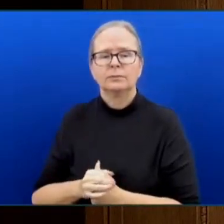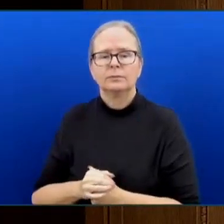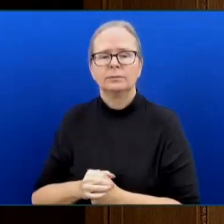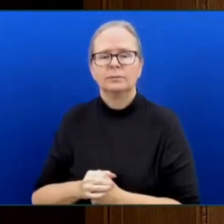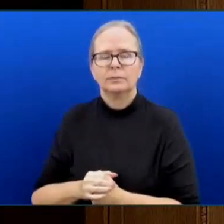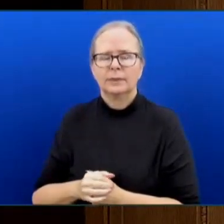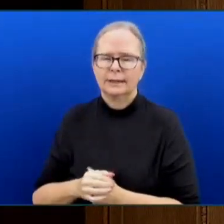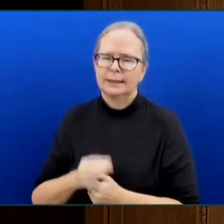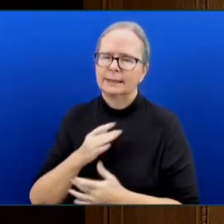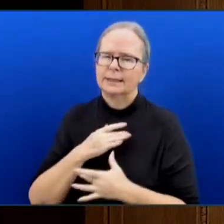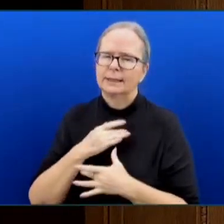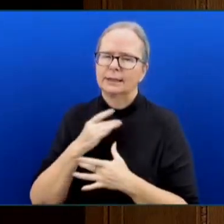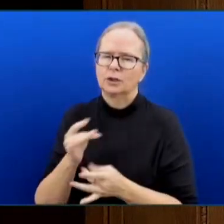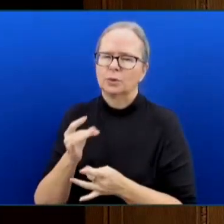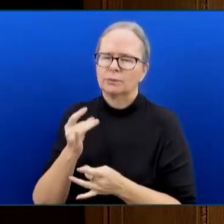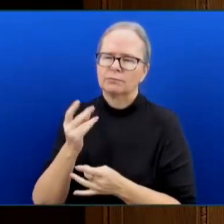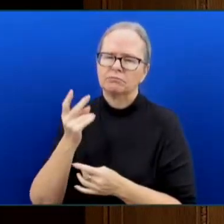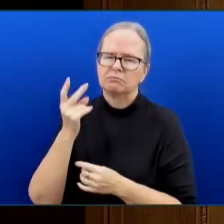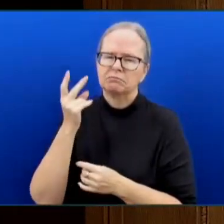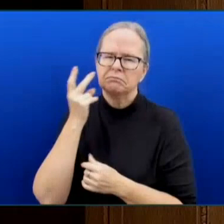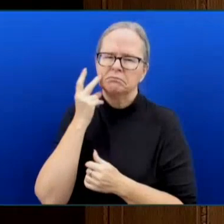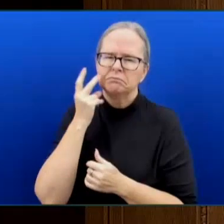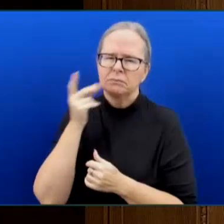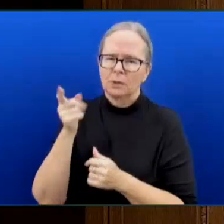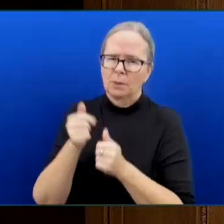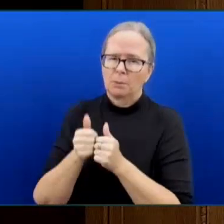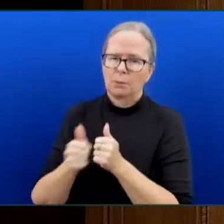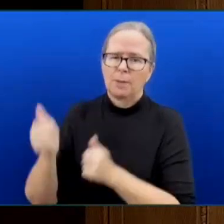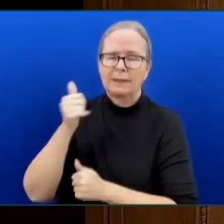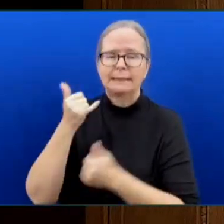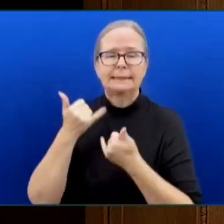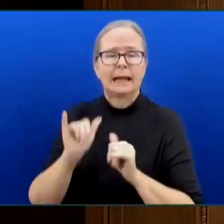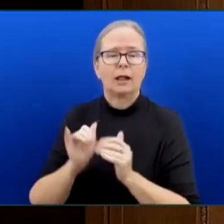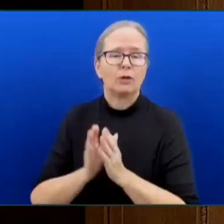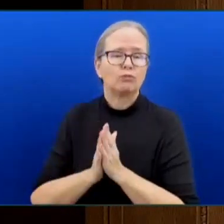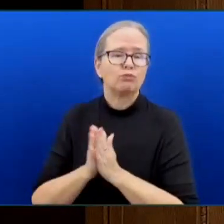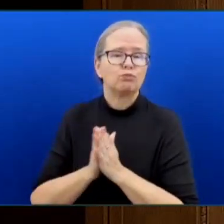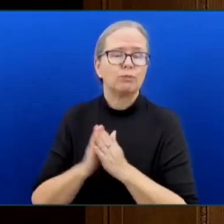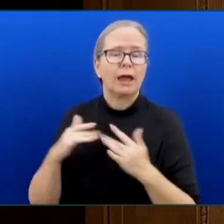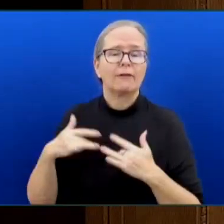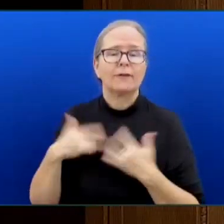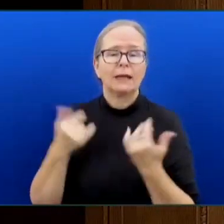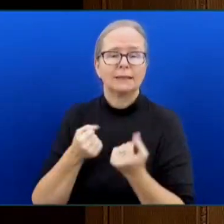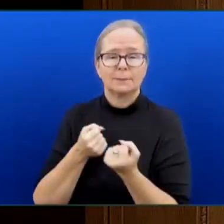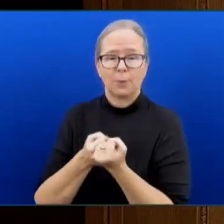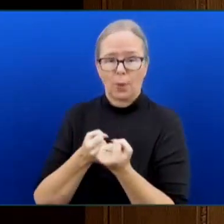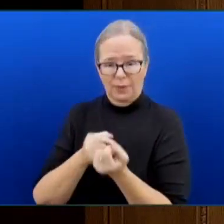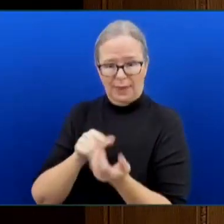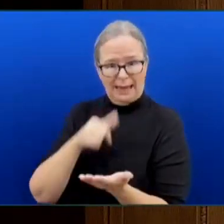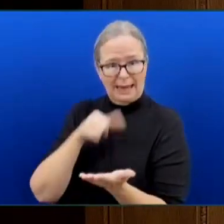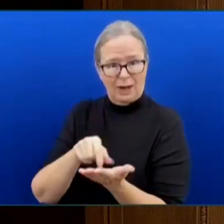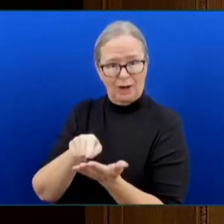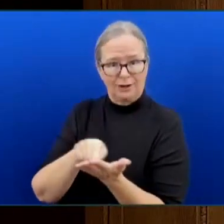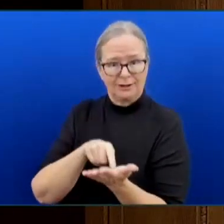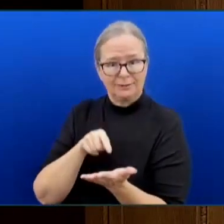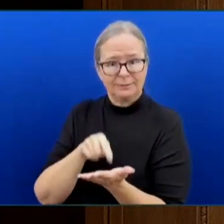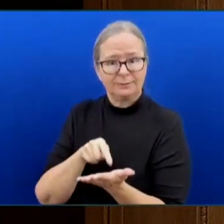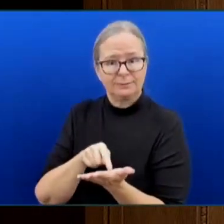his enthusiasm to defend the document. The Minister's memo goes beyond